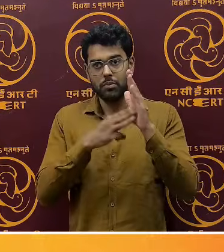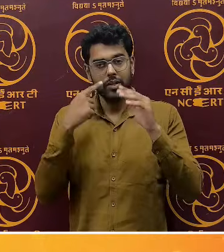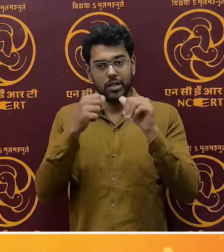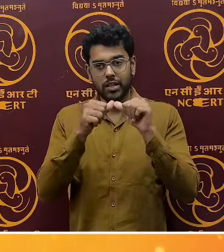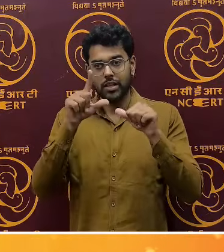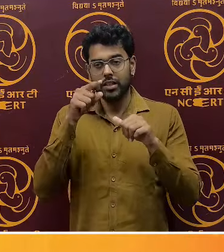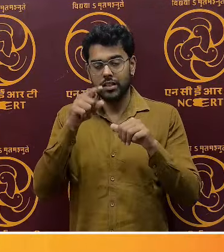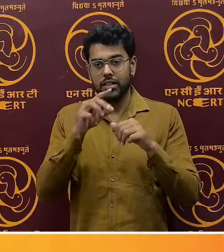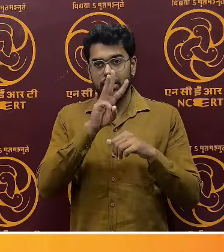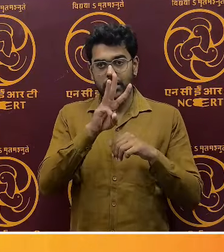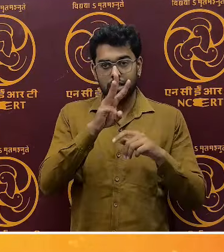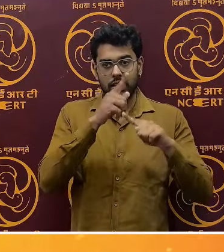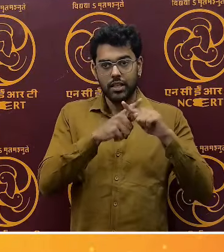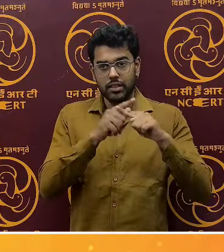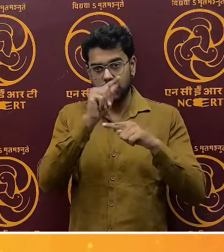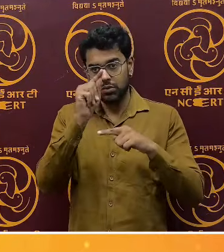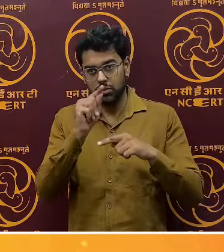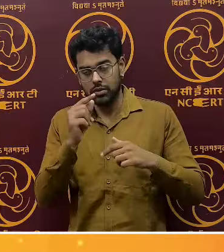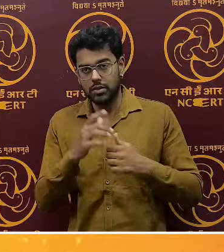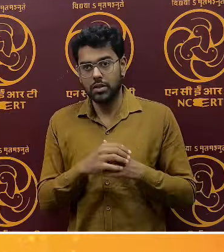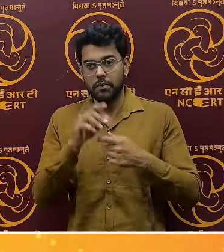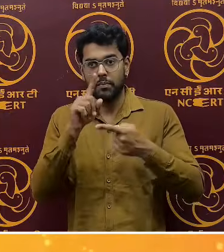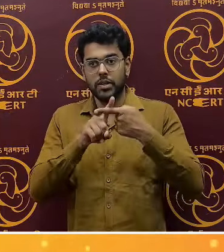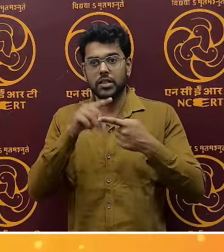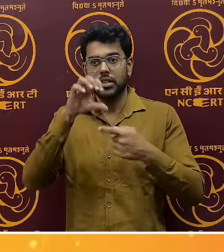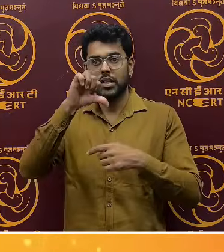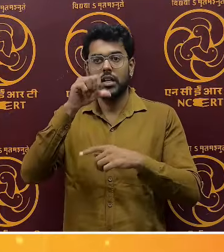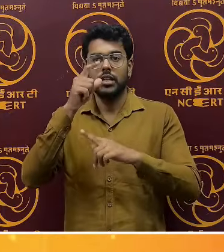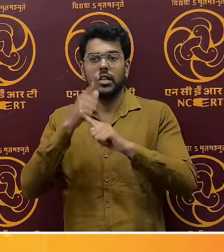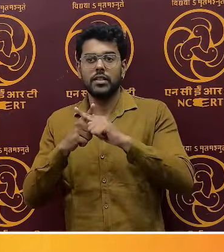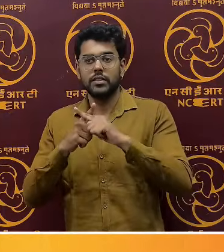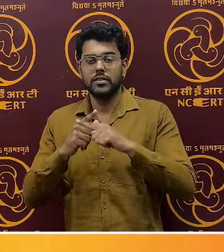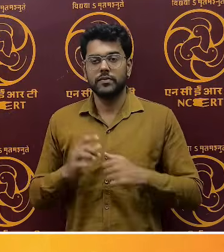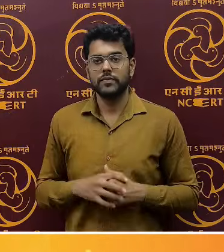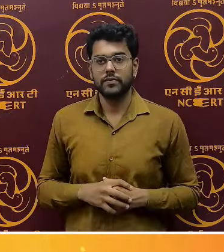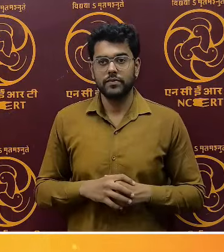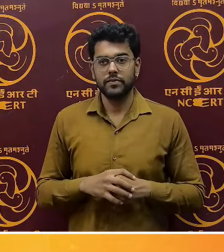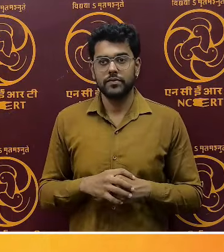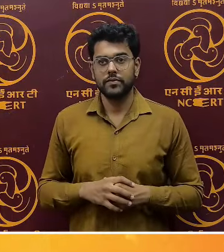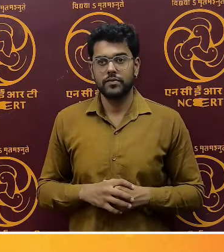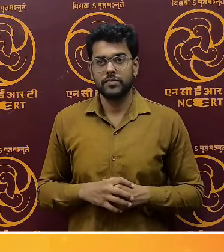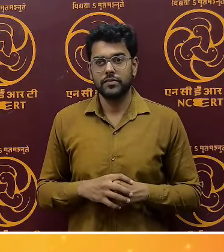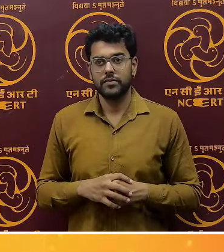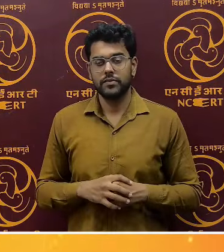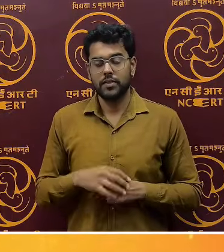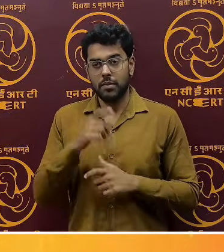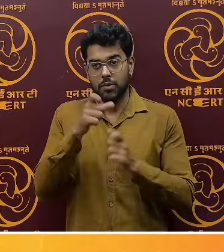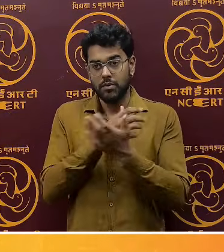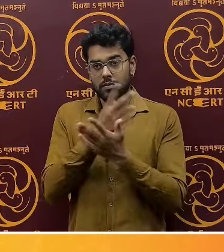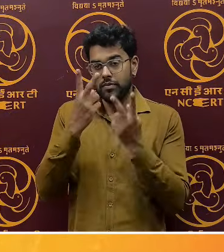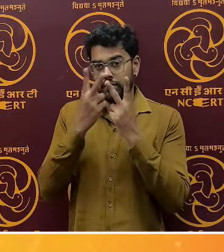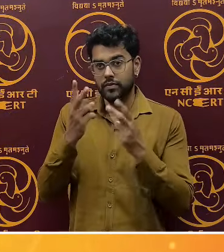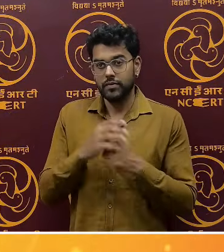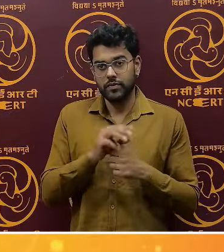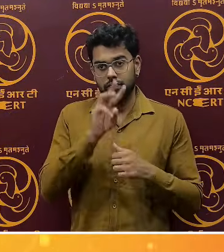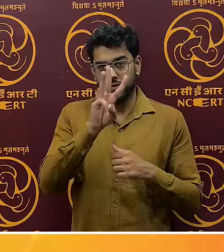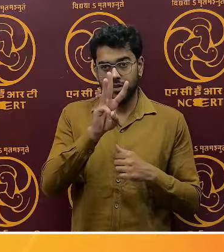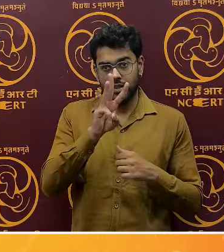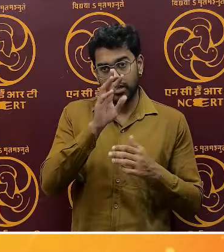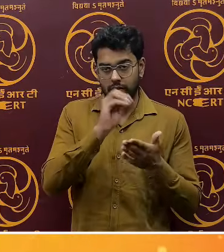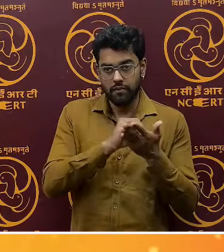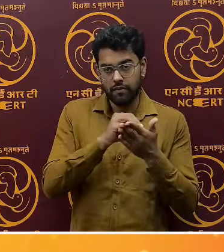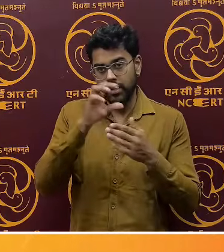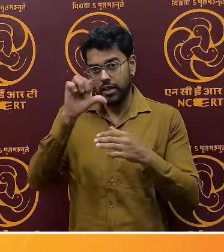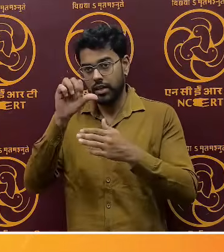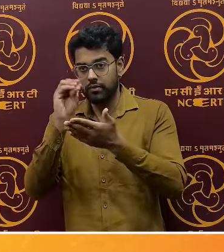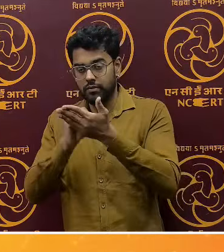3x square plus 9x. Okay, you can see 3 is here and 9 is here,